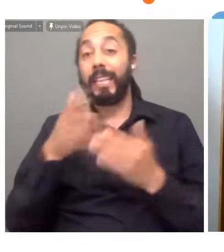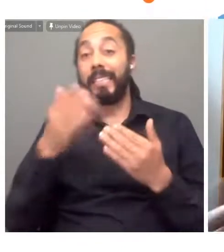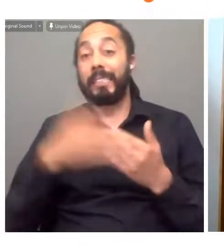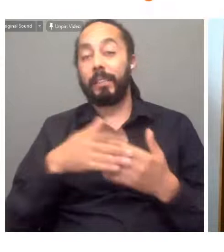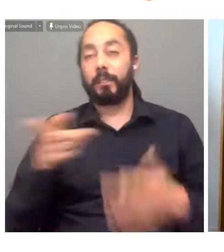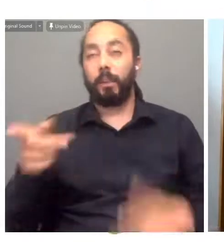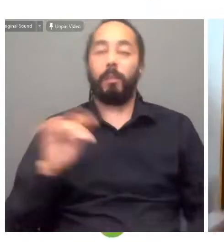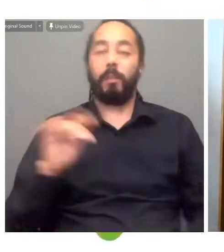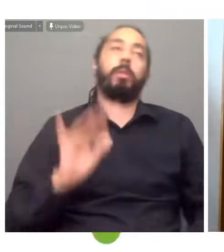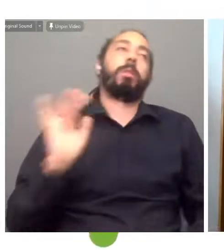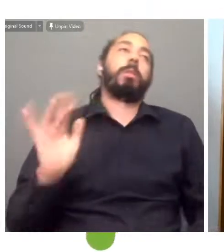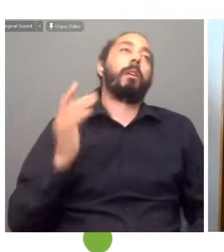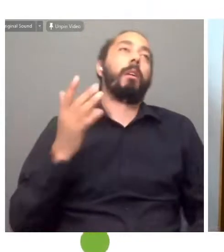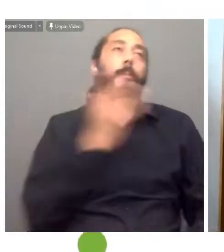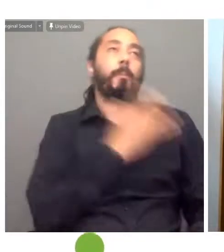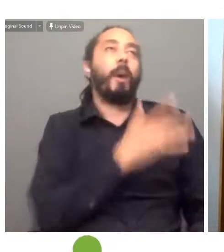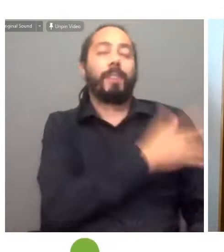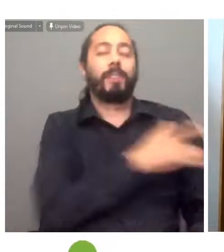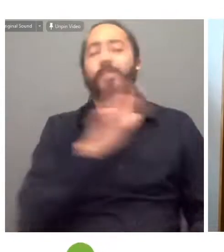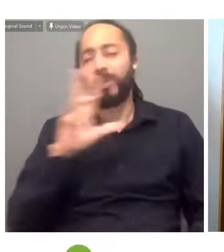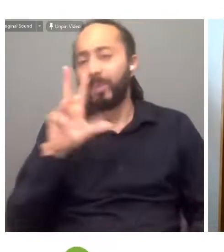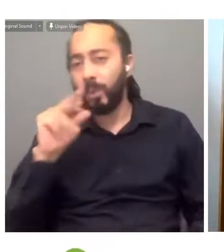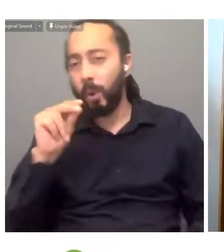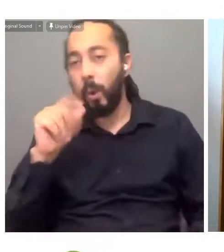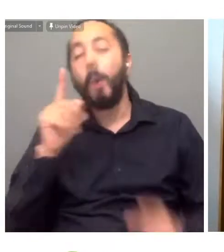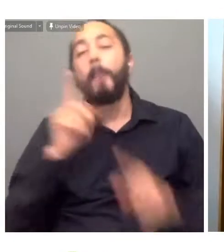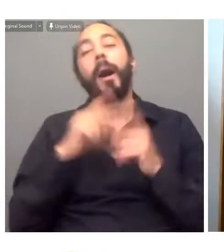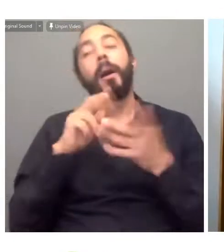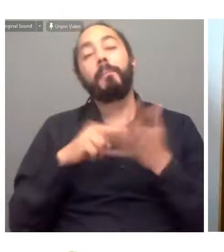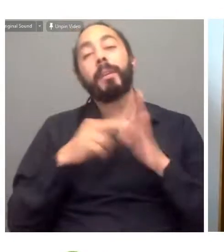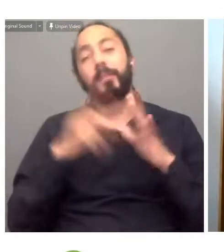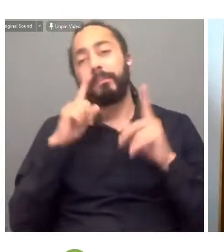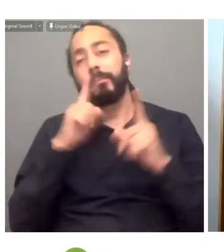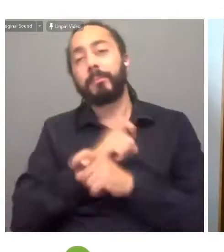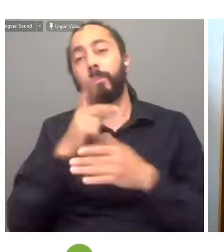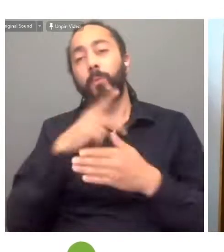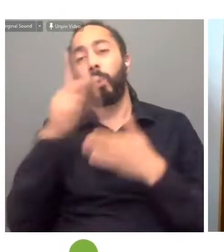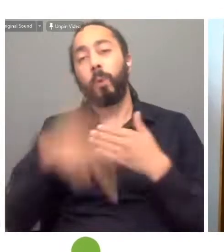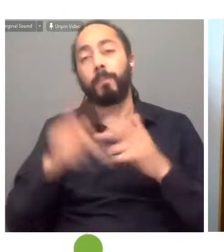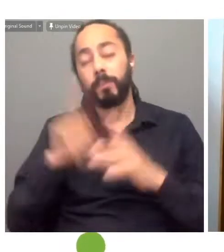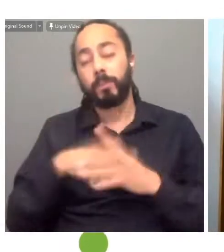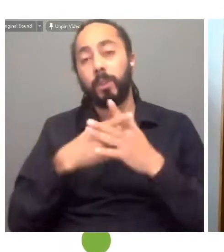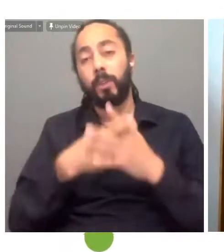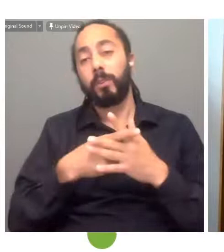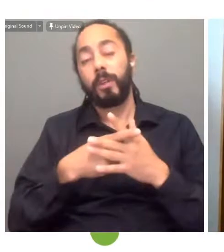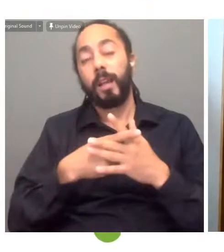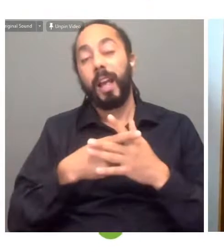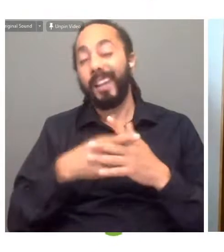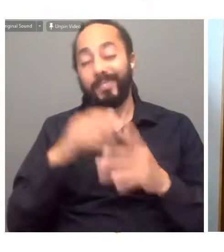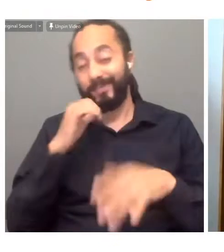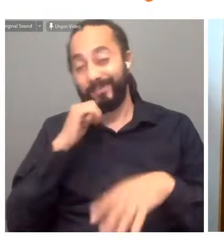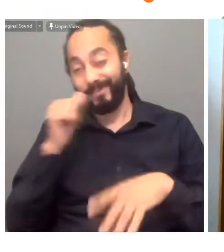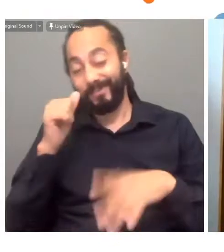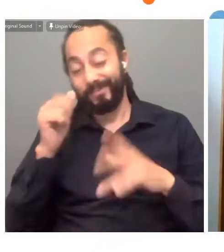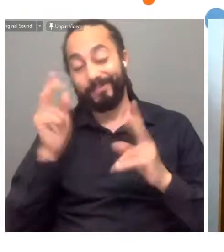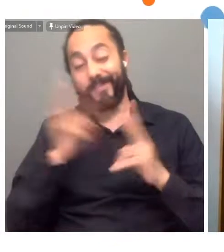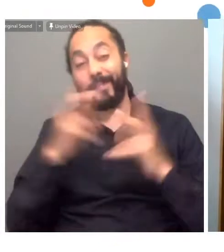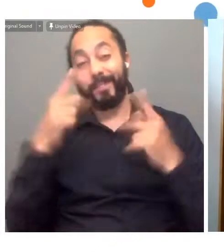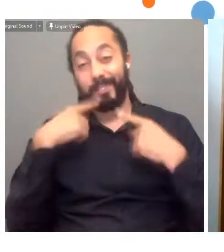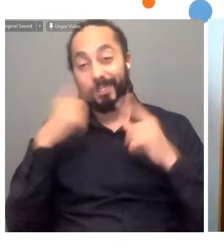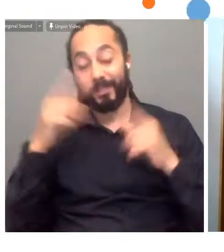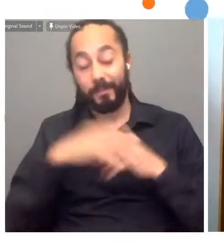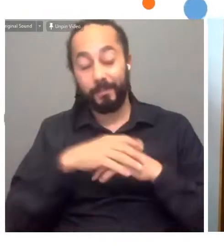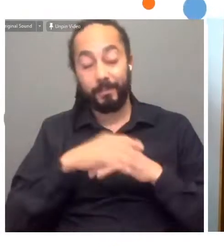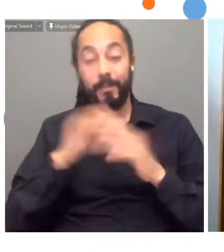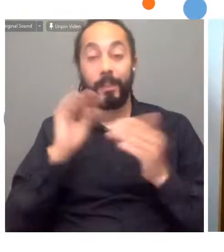a complicated program to deploy and a less successful one than many of our others because